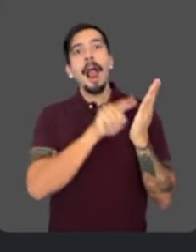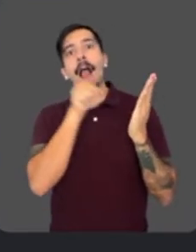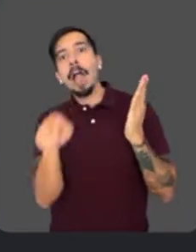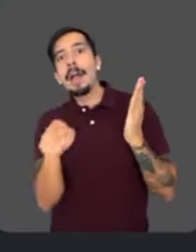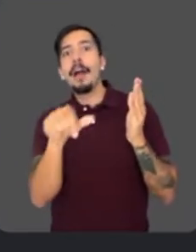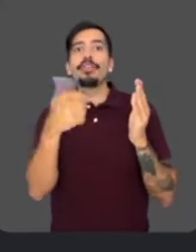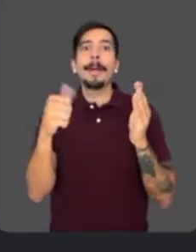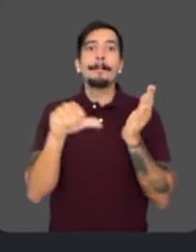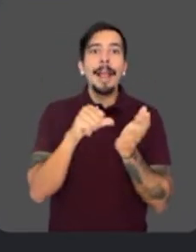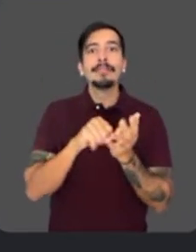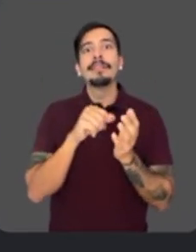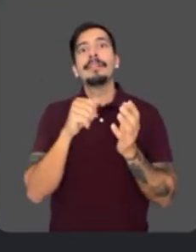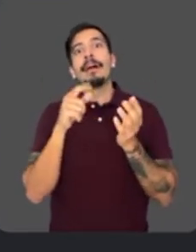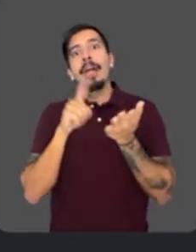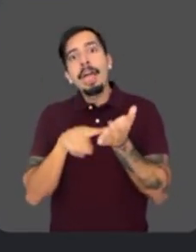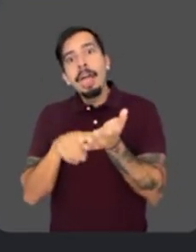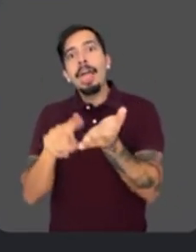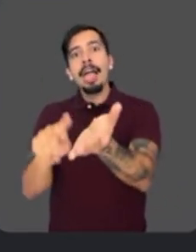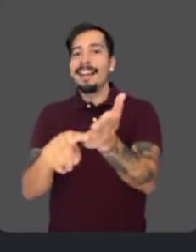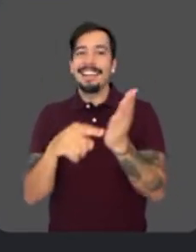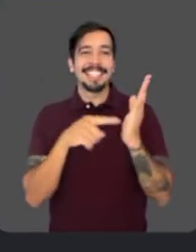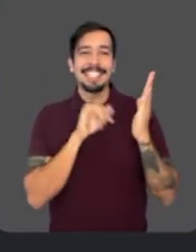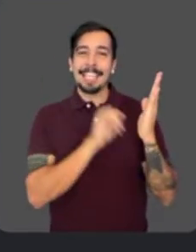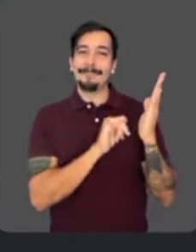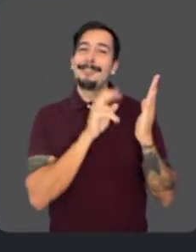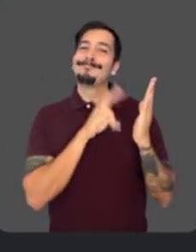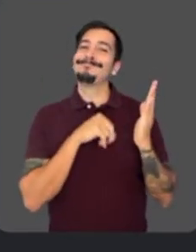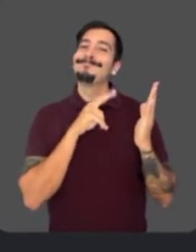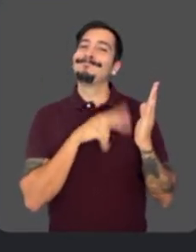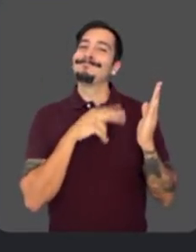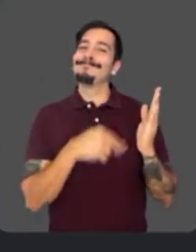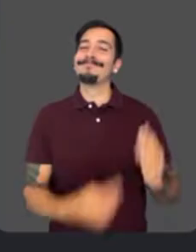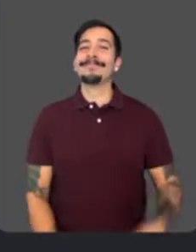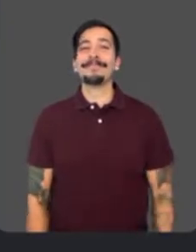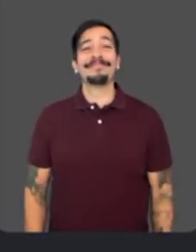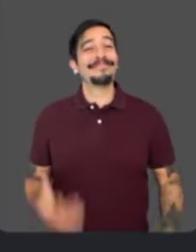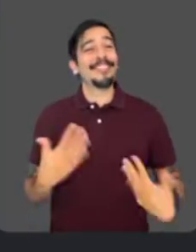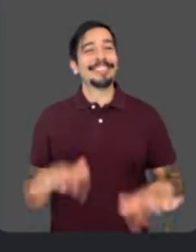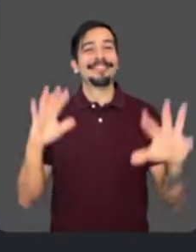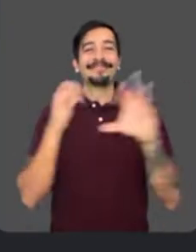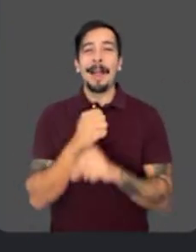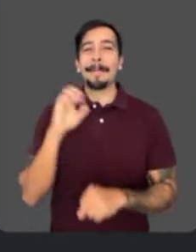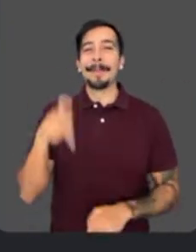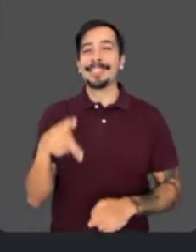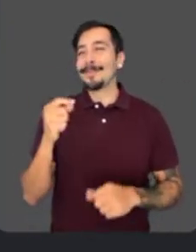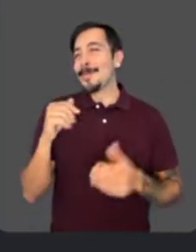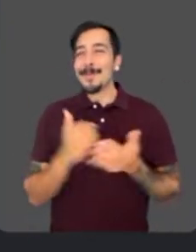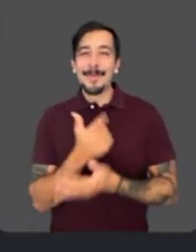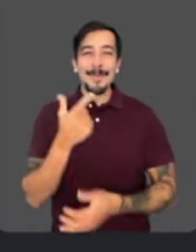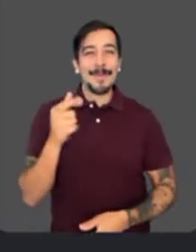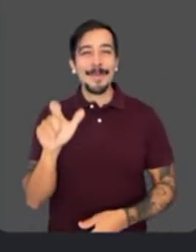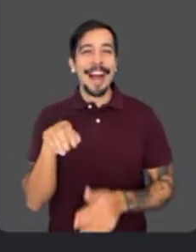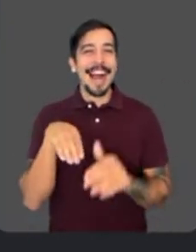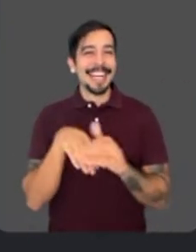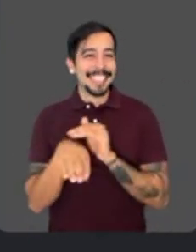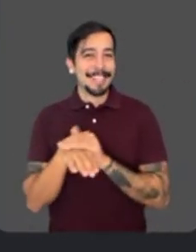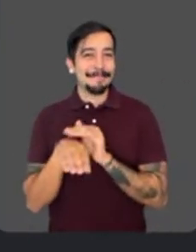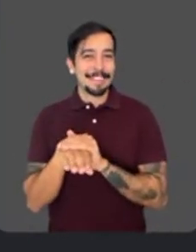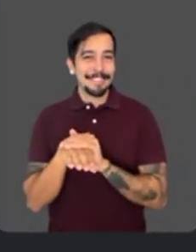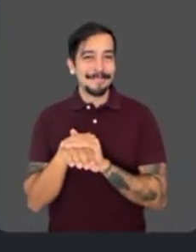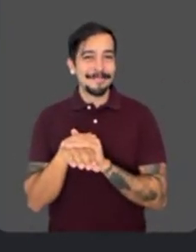without having to navigate away from the page or spend a lot of time researching. Well, that's a wrap on this episode